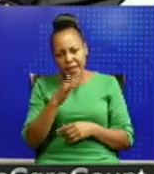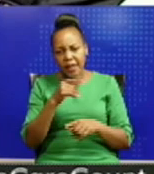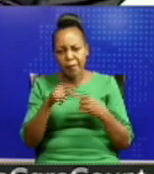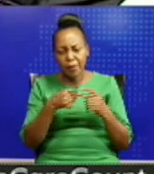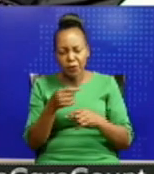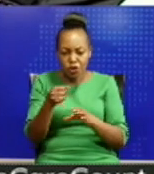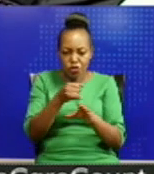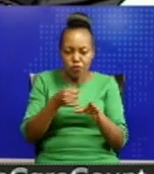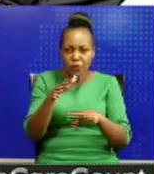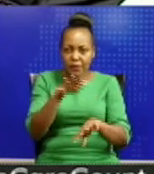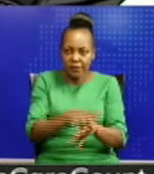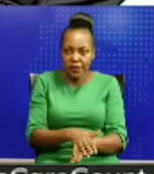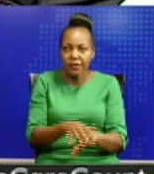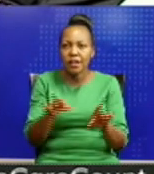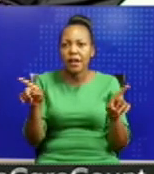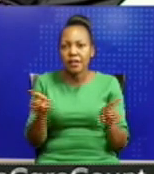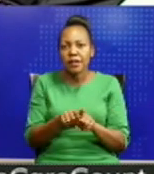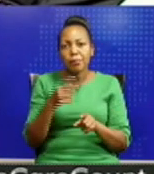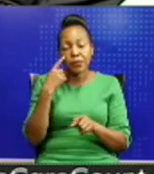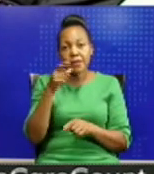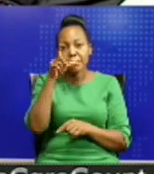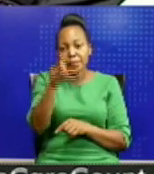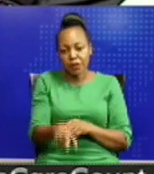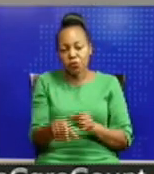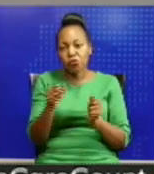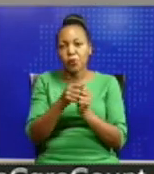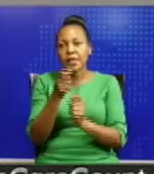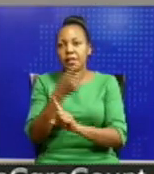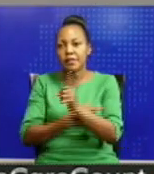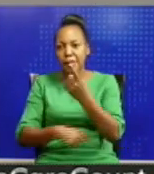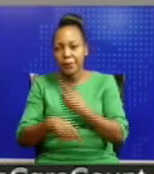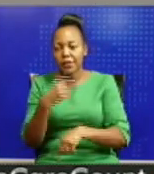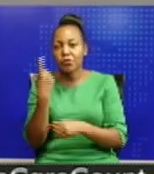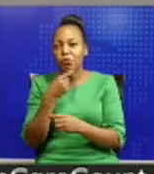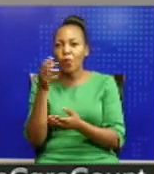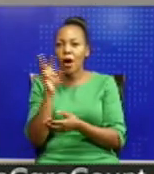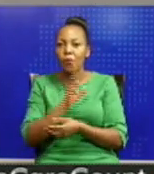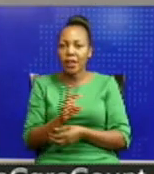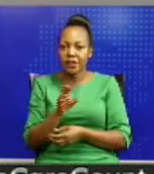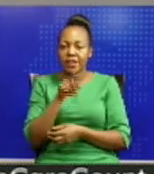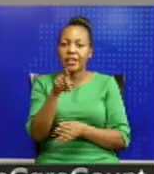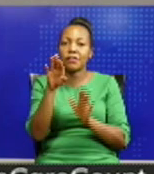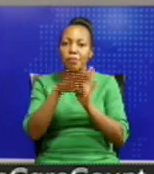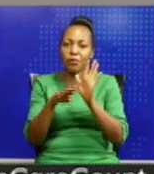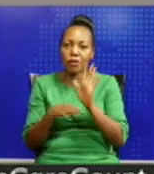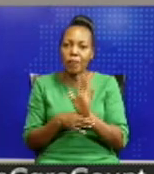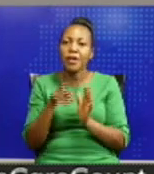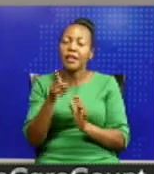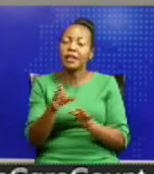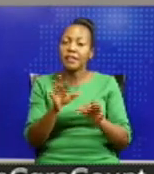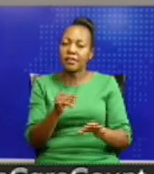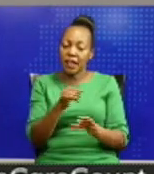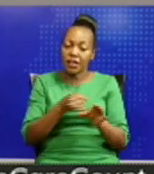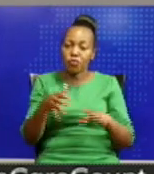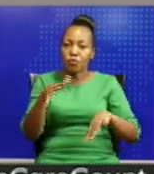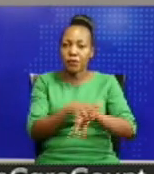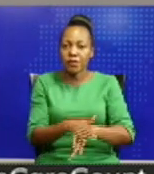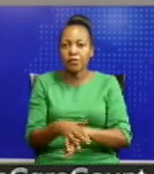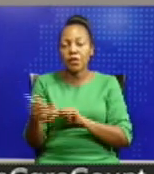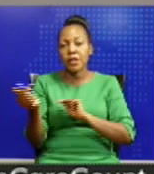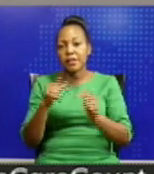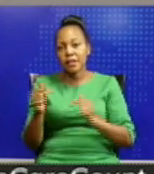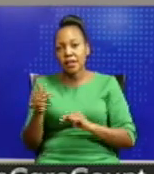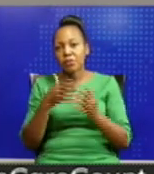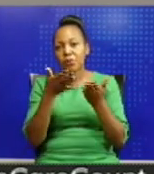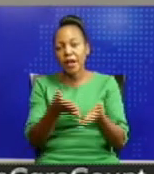and also inclusiveness, we do recognize the persons with disabilities that are actually watching this show. This is a very inclusive conversation. We do